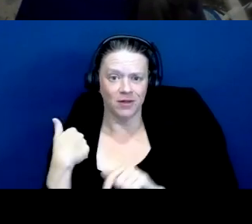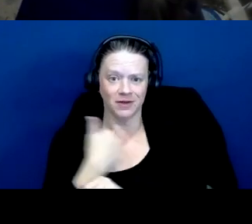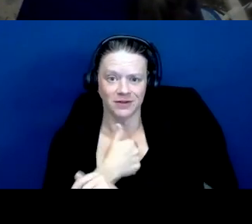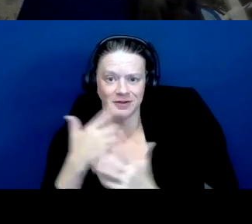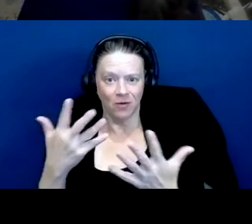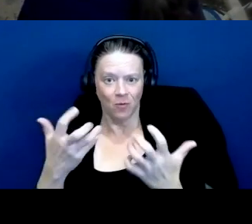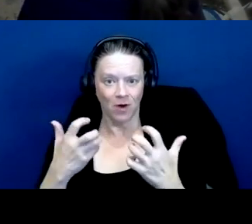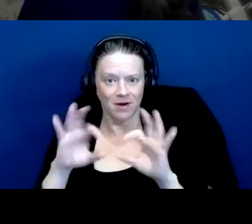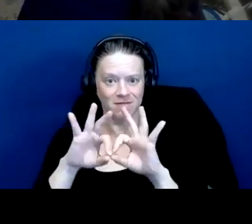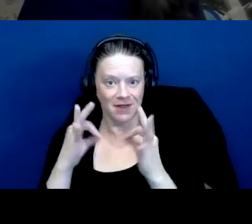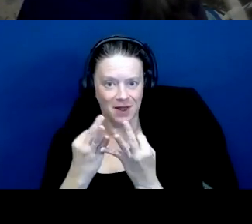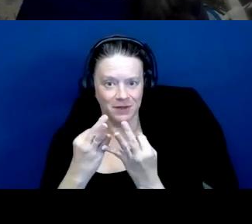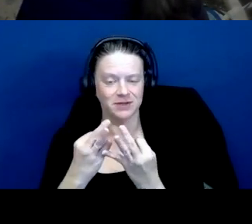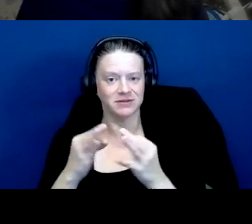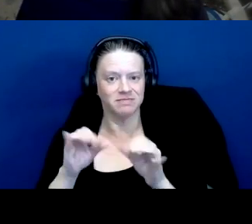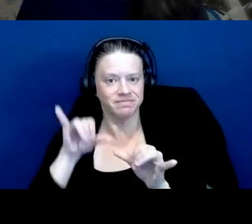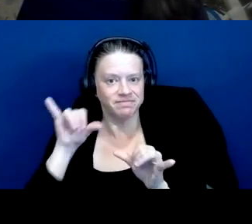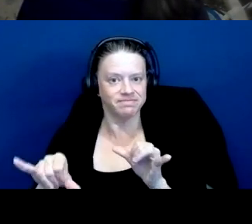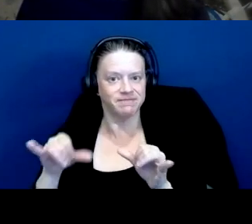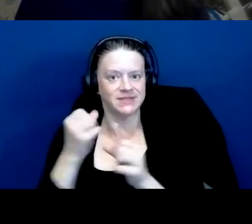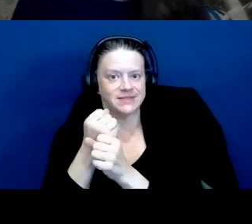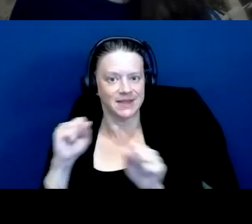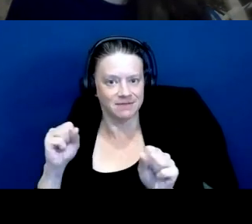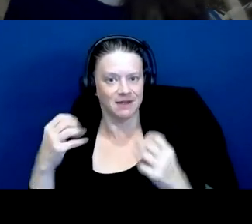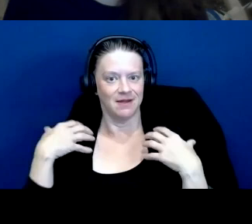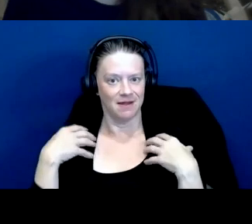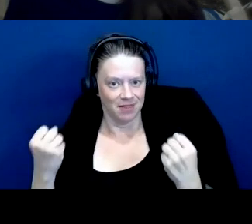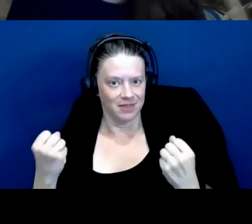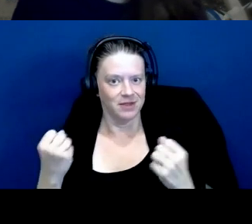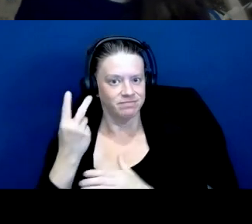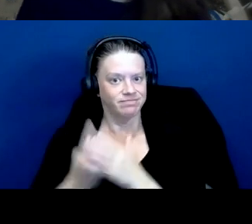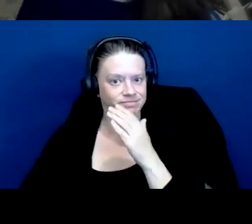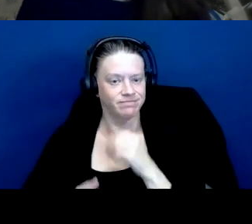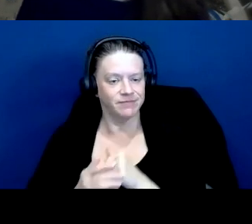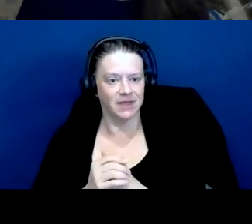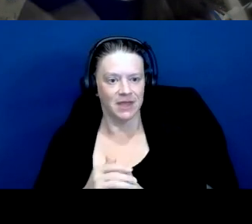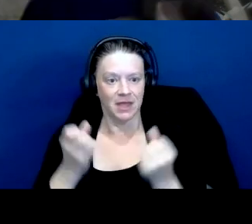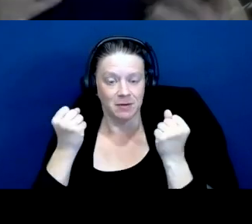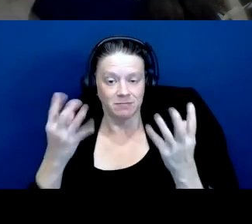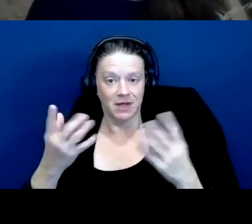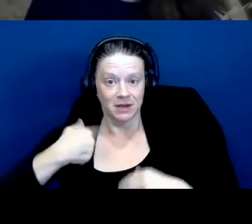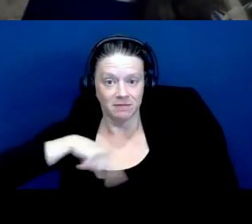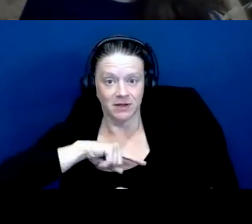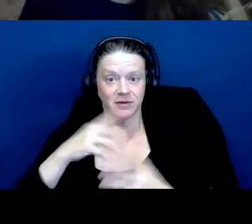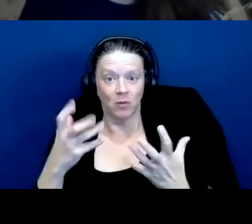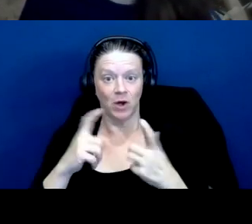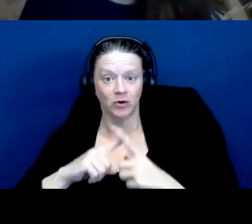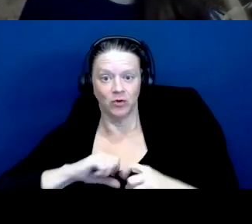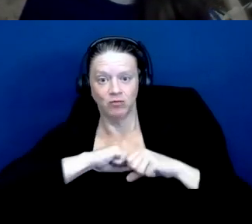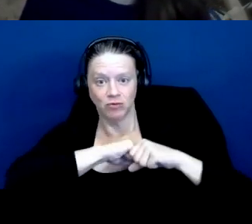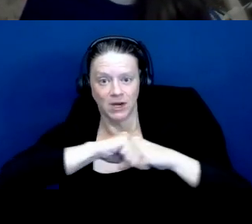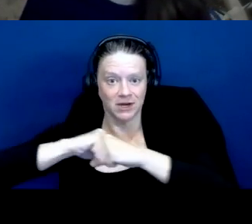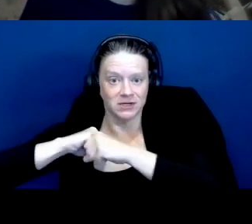and healthy. I think that many of us, if not all, want to protect each other as a